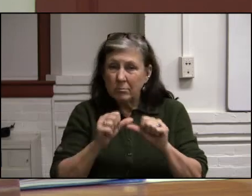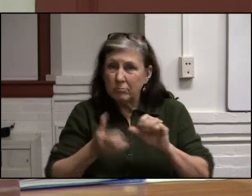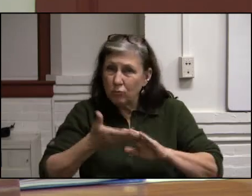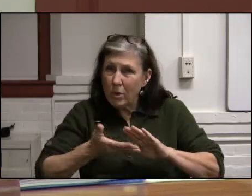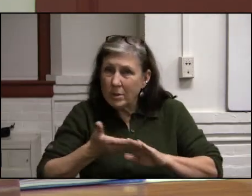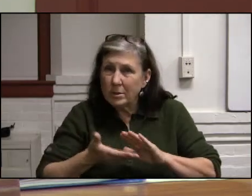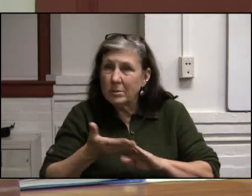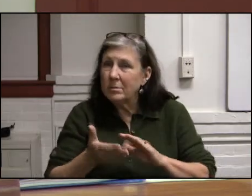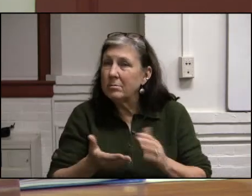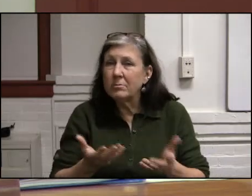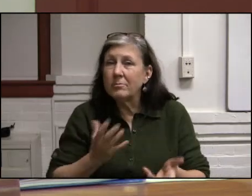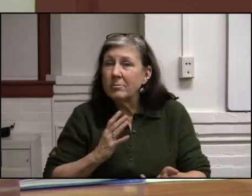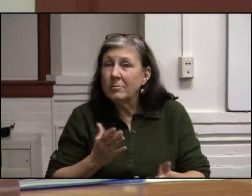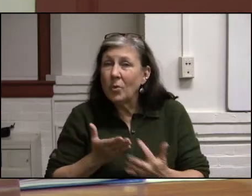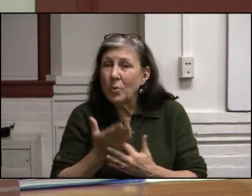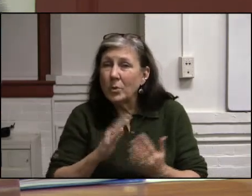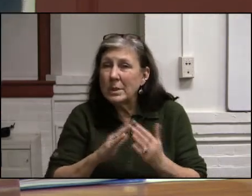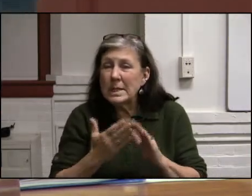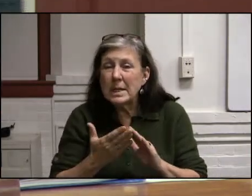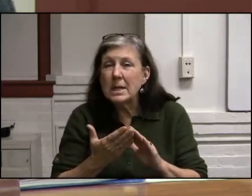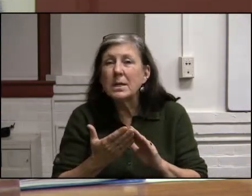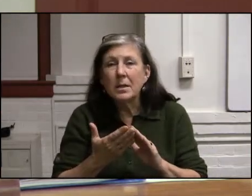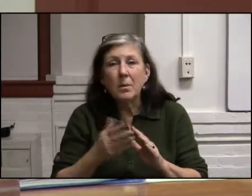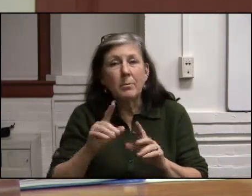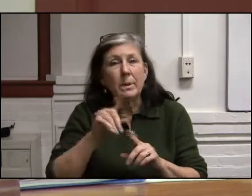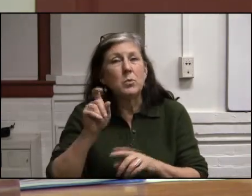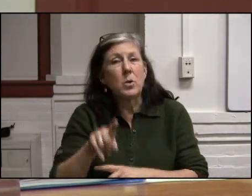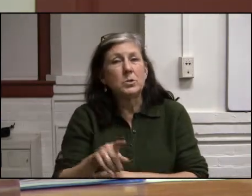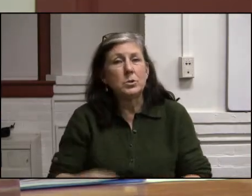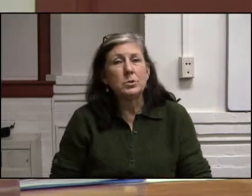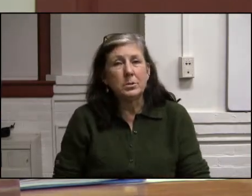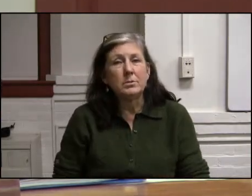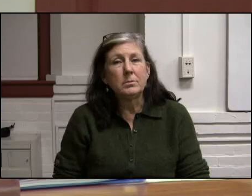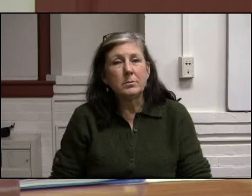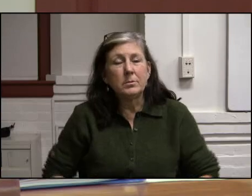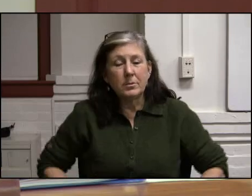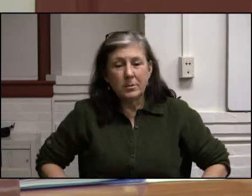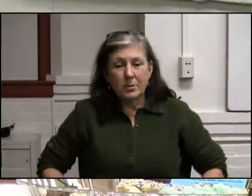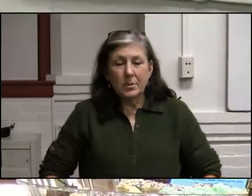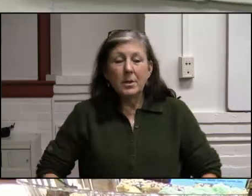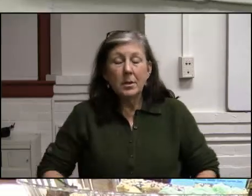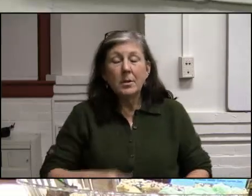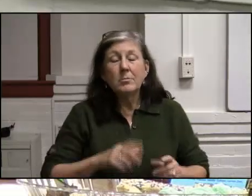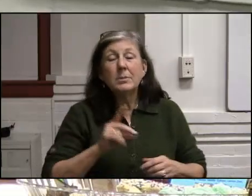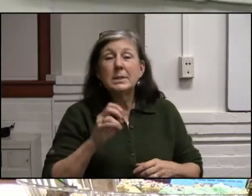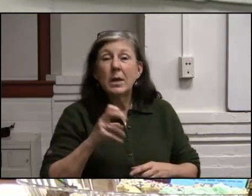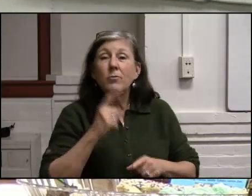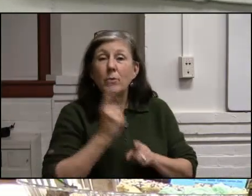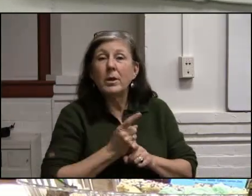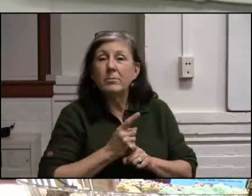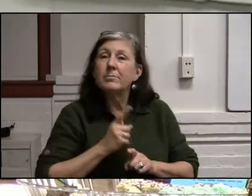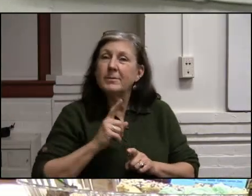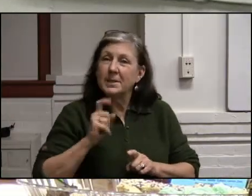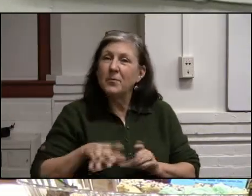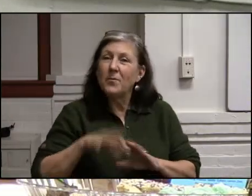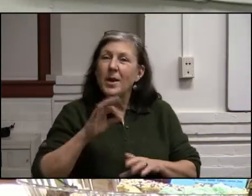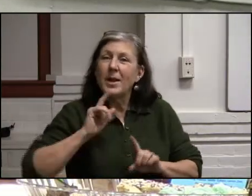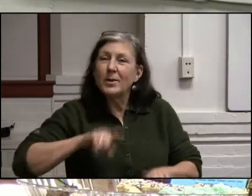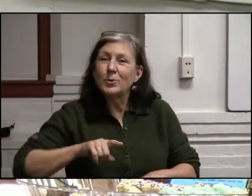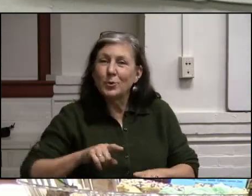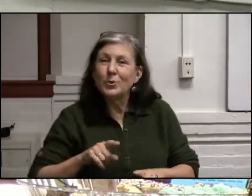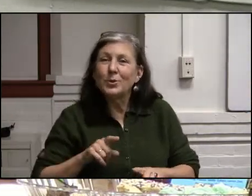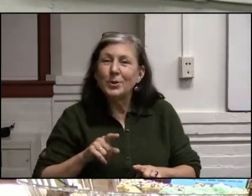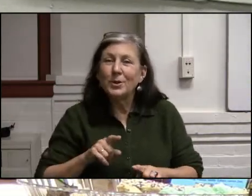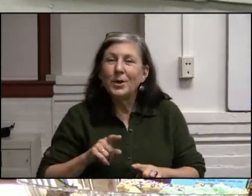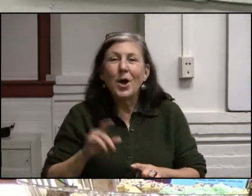municipal utility is the big question mark. Yeah, certainly. And it has to be answered. Maybe. Just